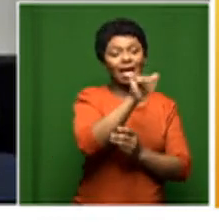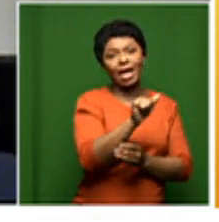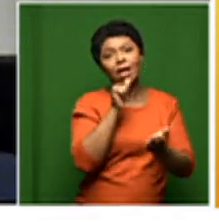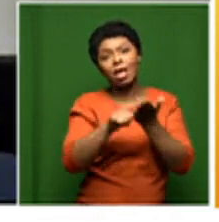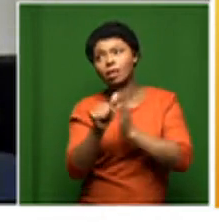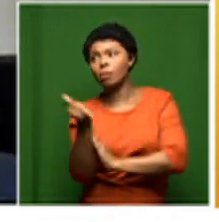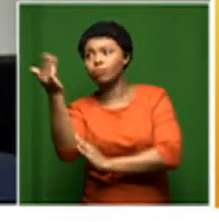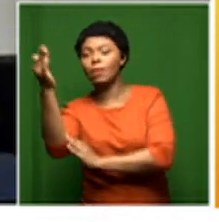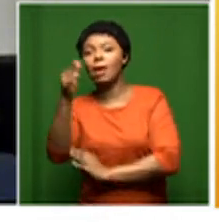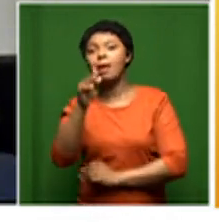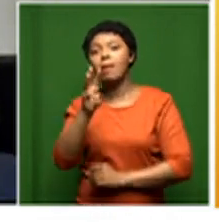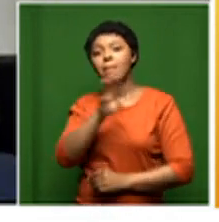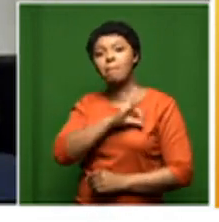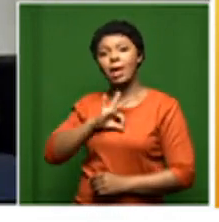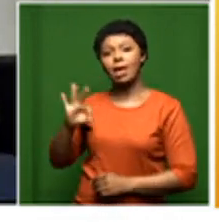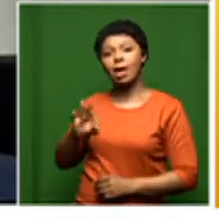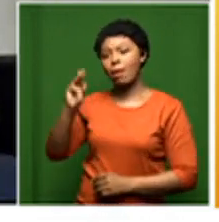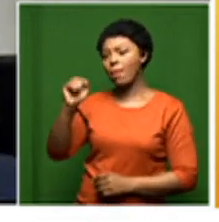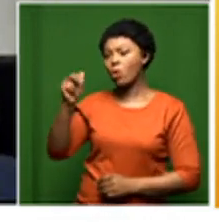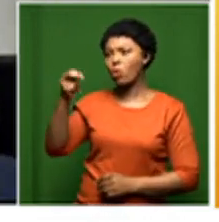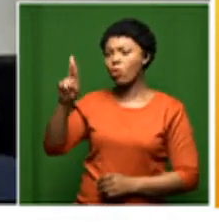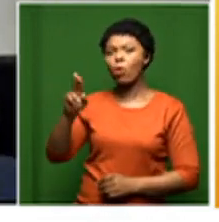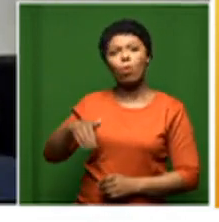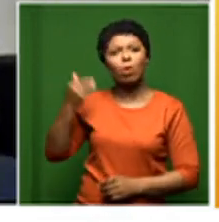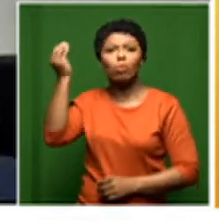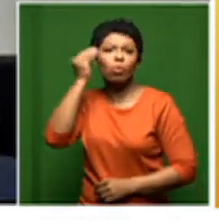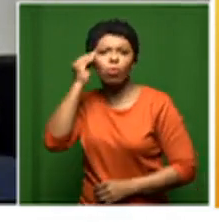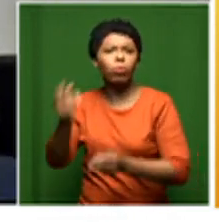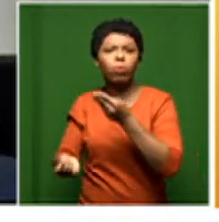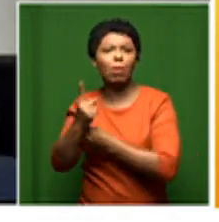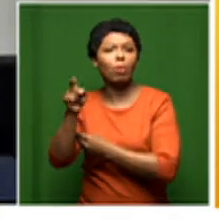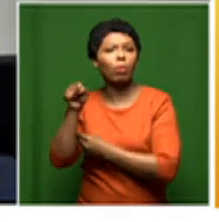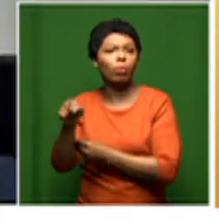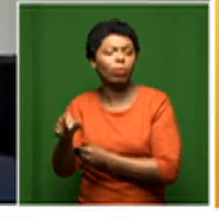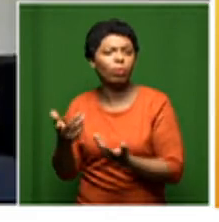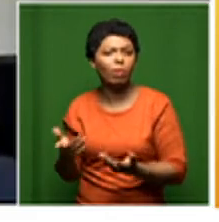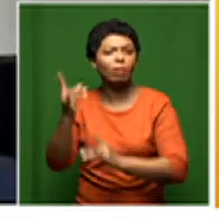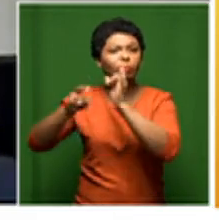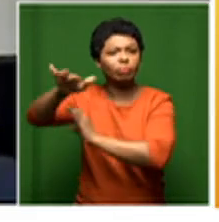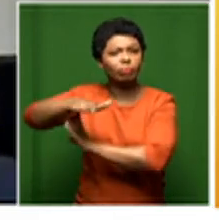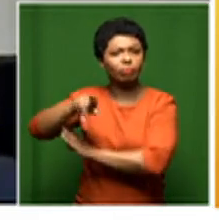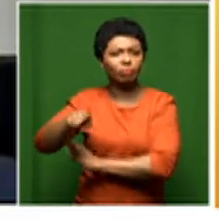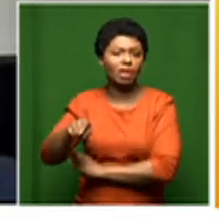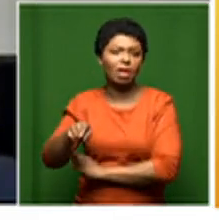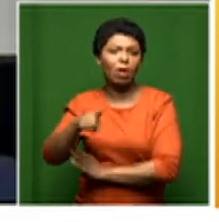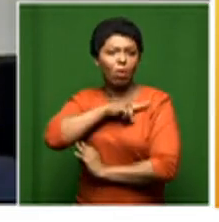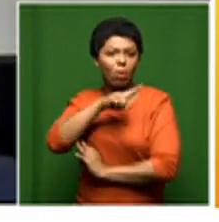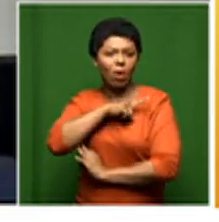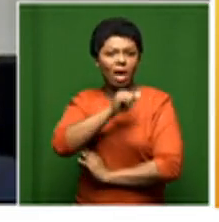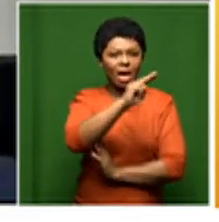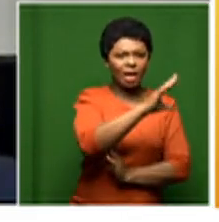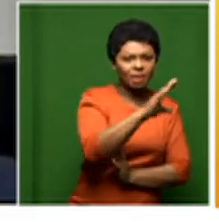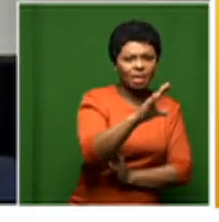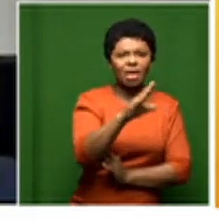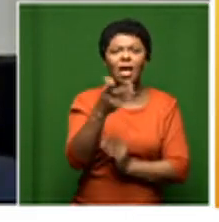Makhubo demanding to know who's actually running the city between the Patriotic Alliance and the ANC. Because it looks like there's of the